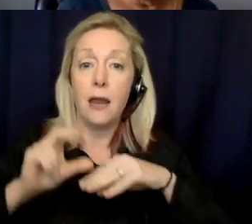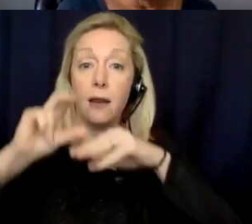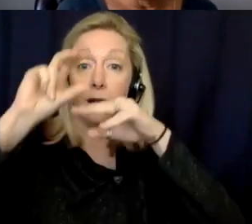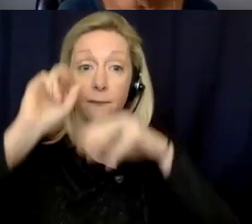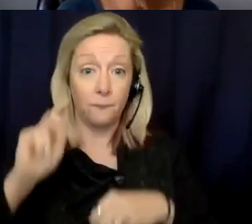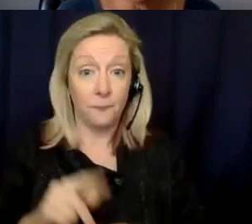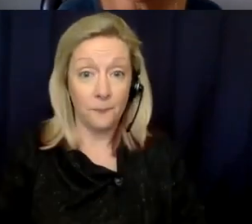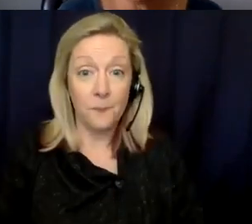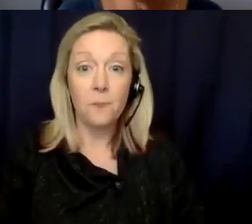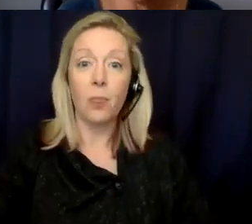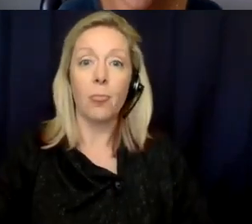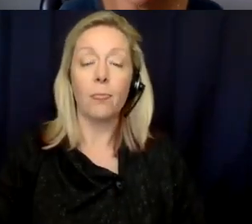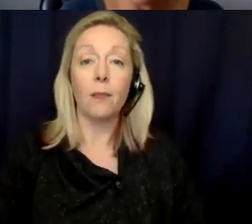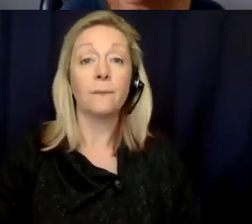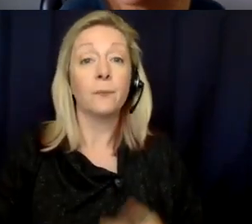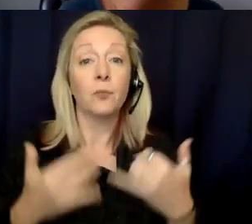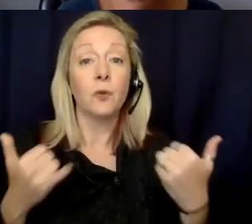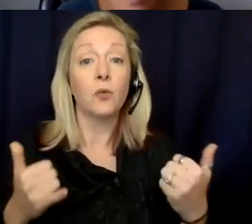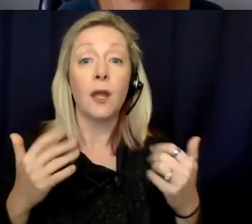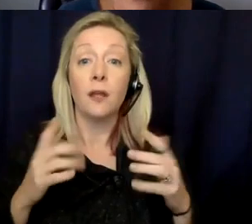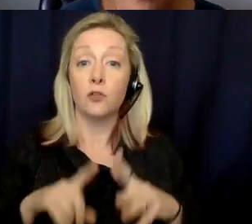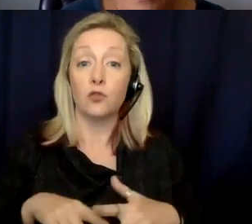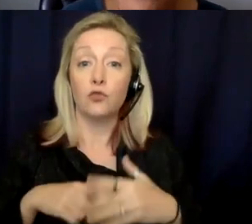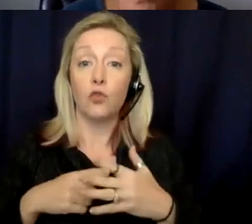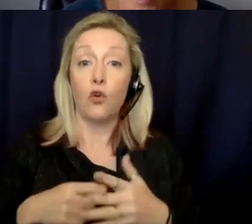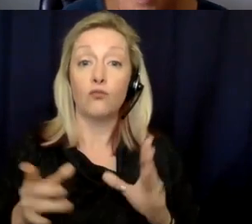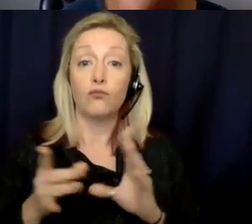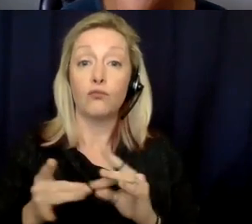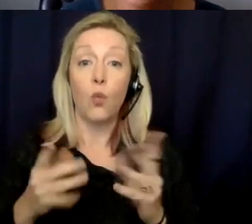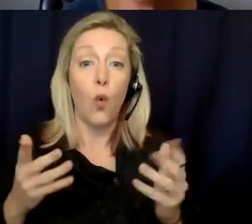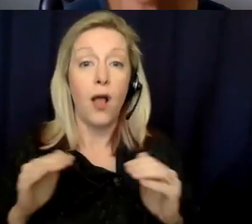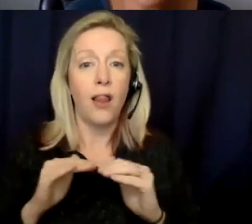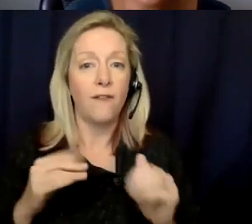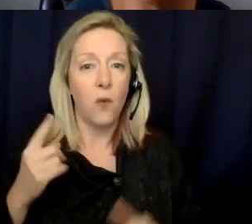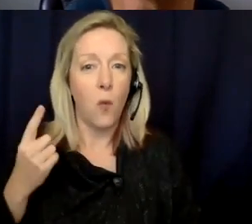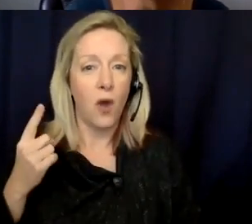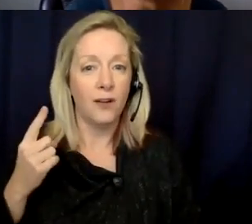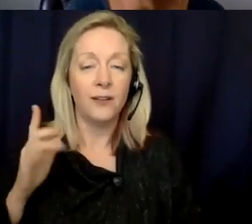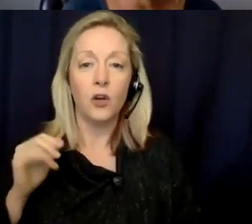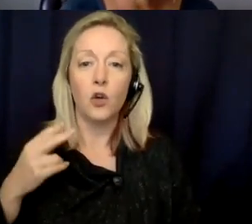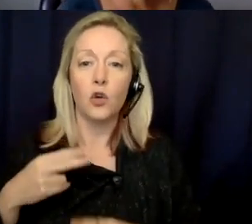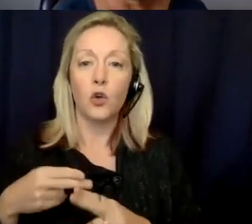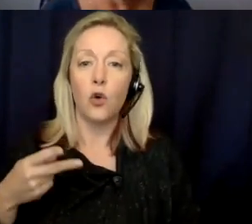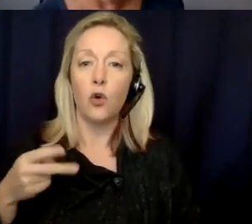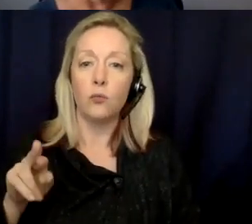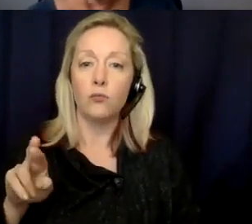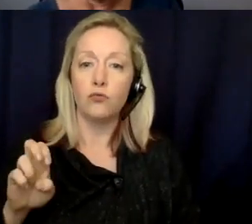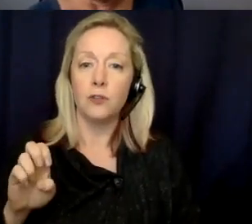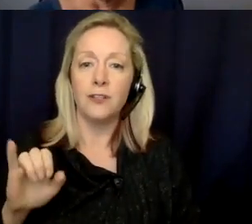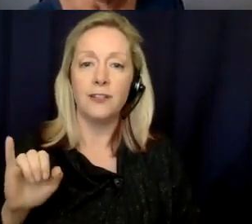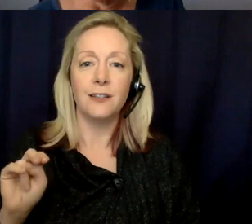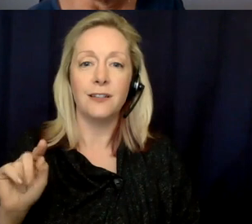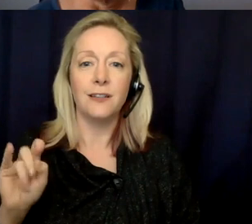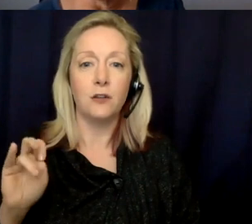So what we're going to talk about today, we're going to start off with level 1, and that's that pre-intentional behavior.